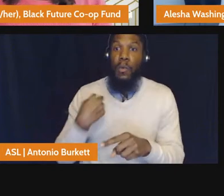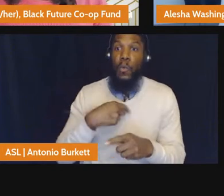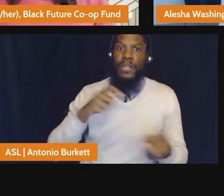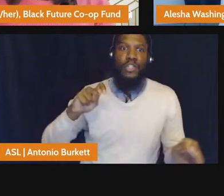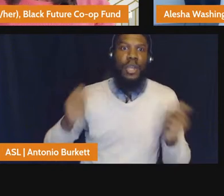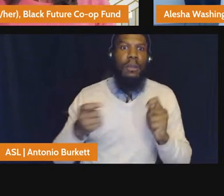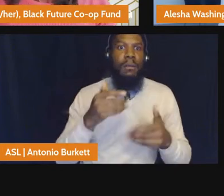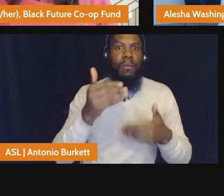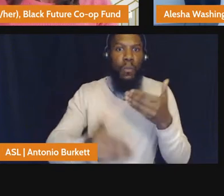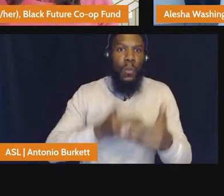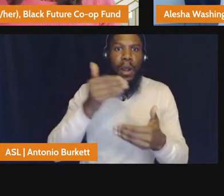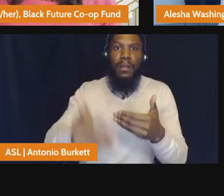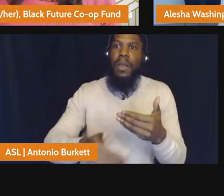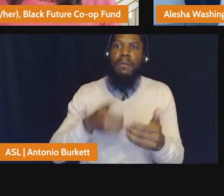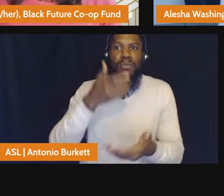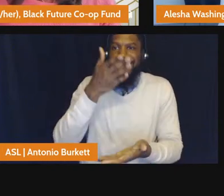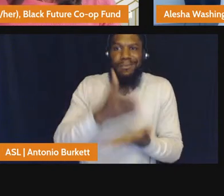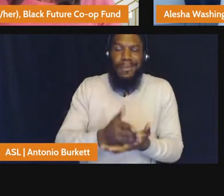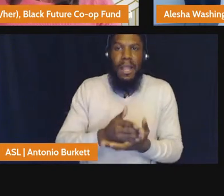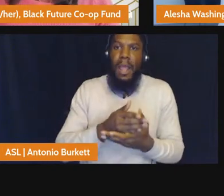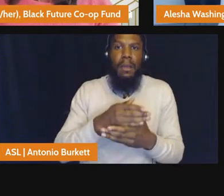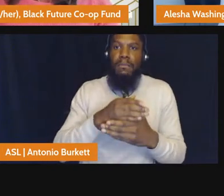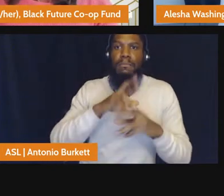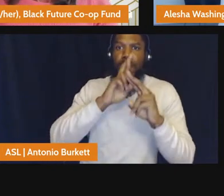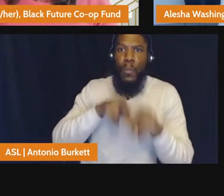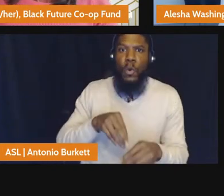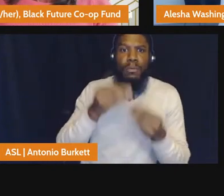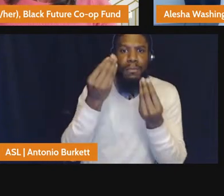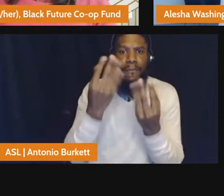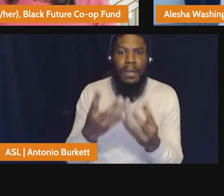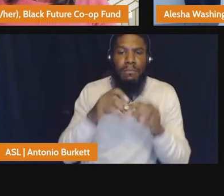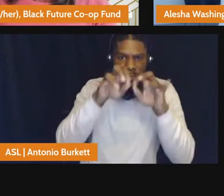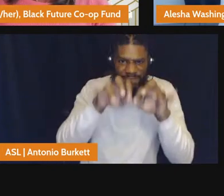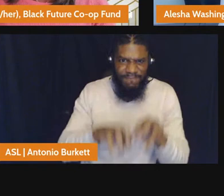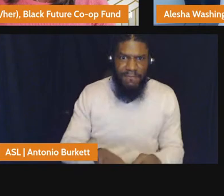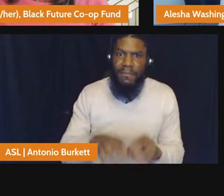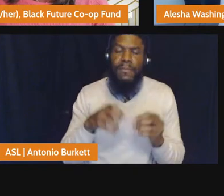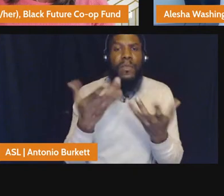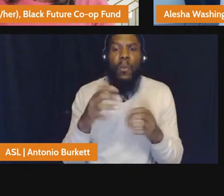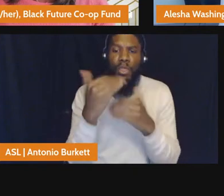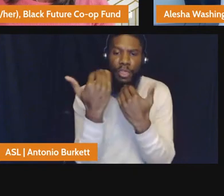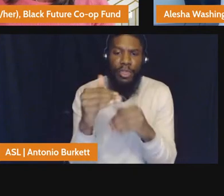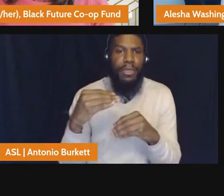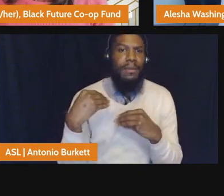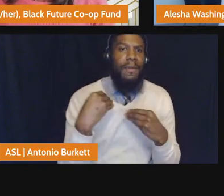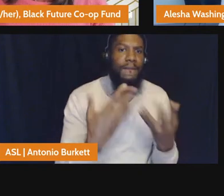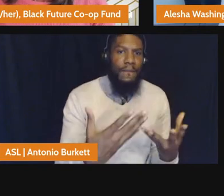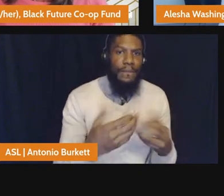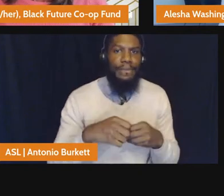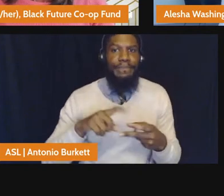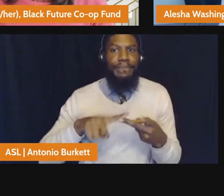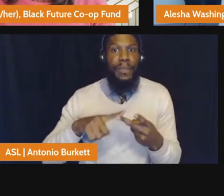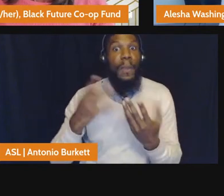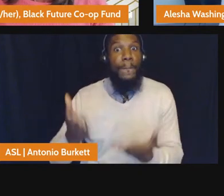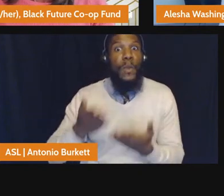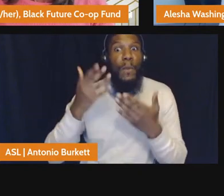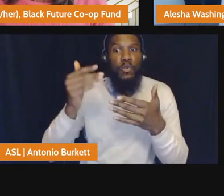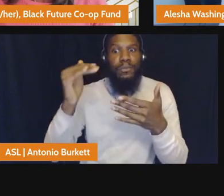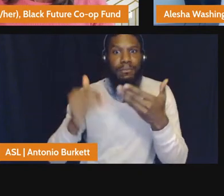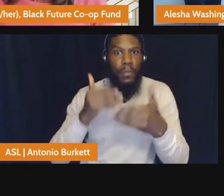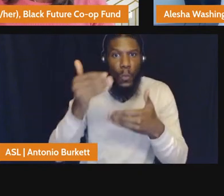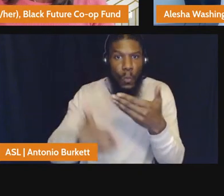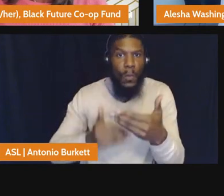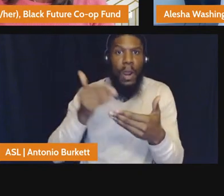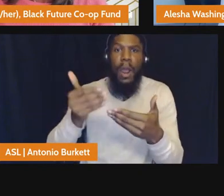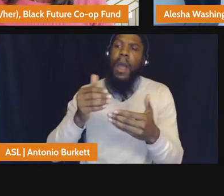to have it be all unrestricted giving, to eliminate the proposal stage and have a conversation that our members had to just